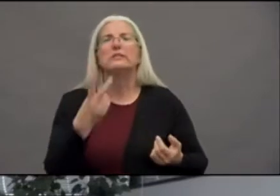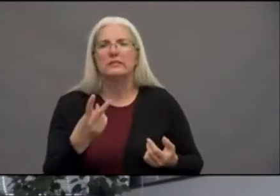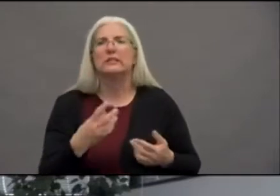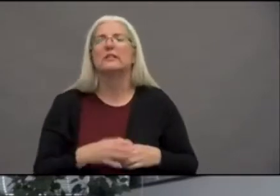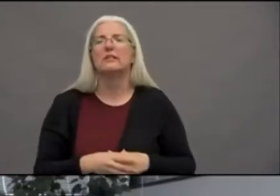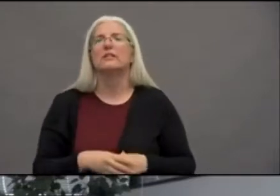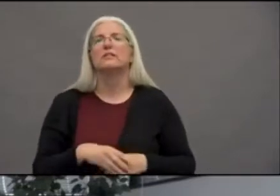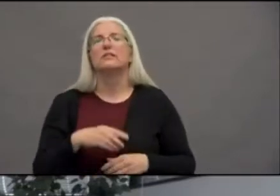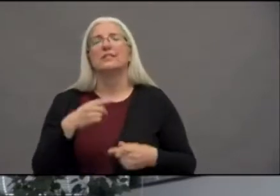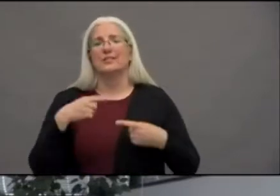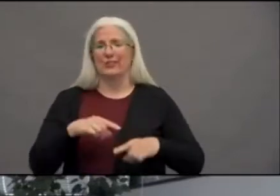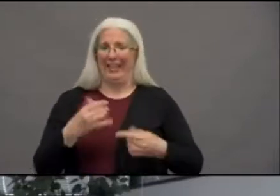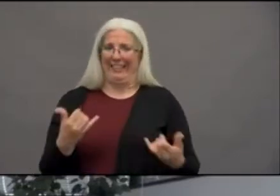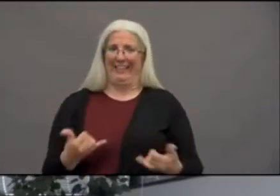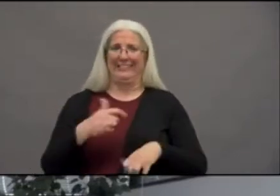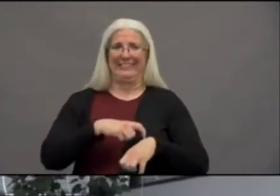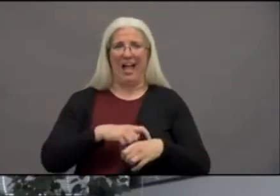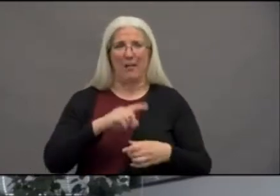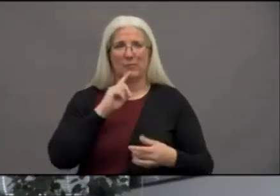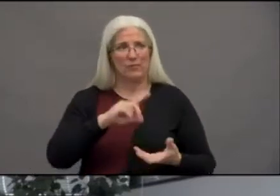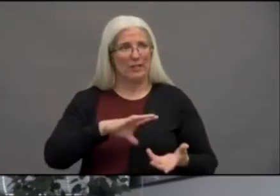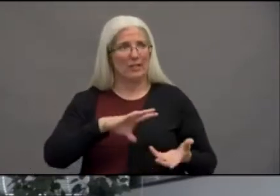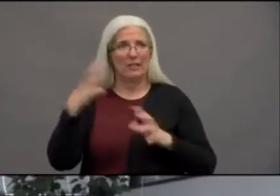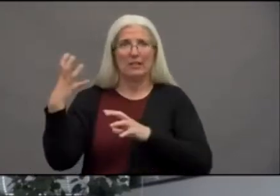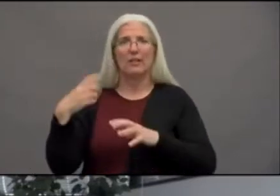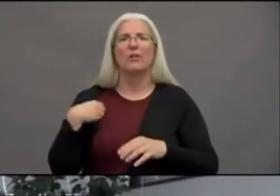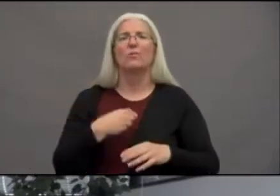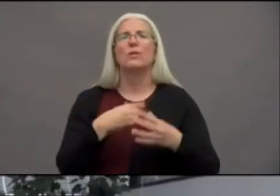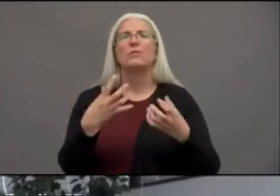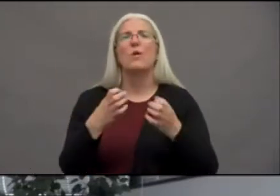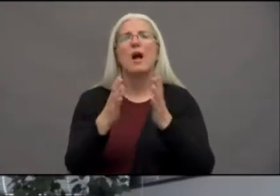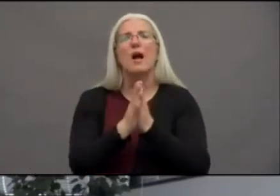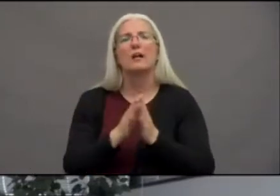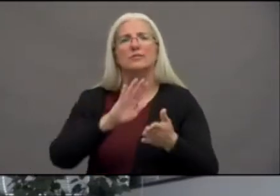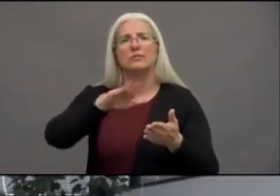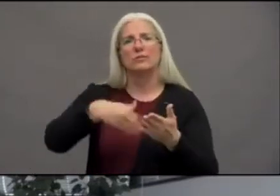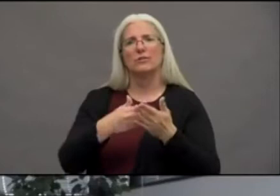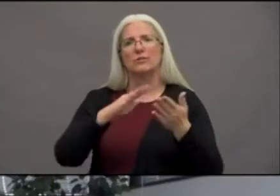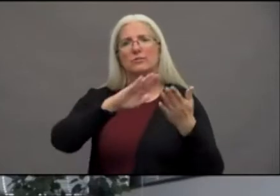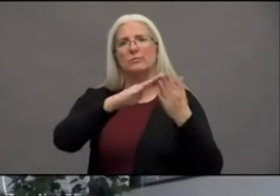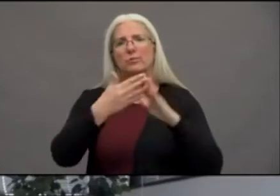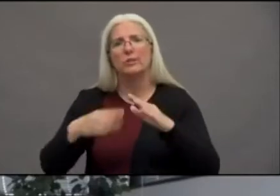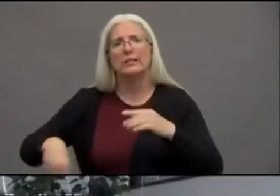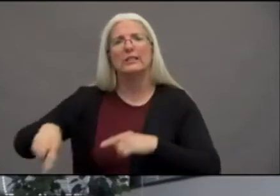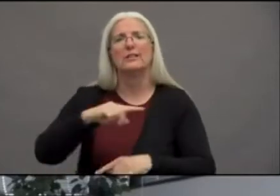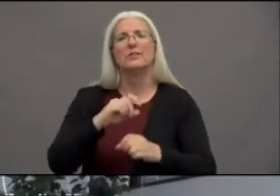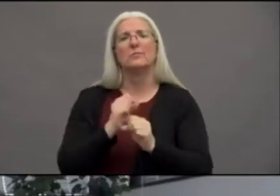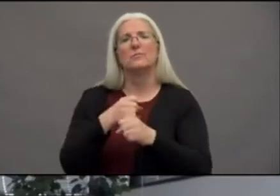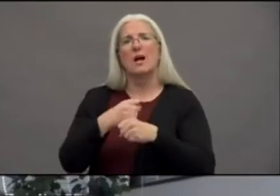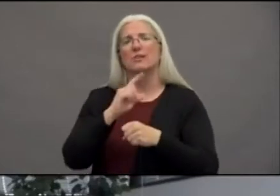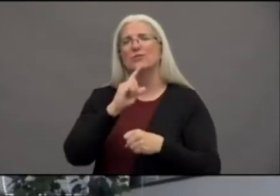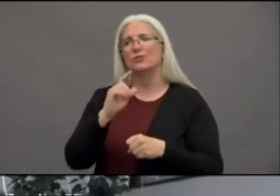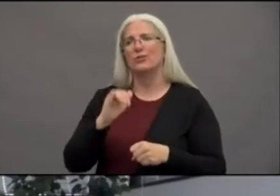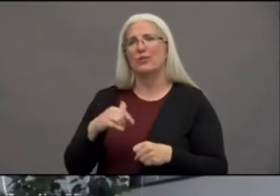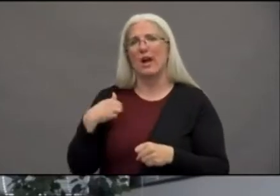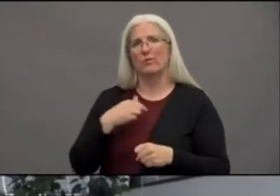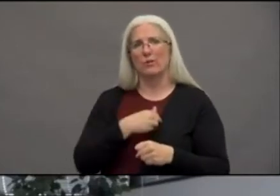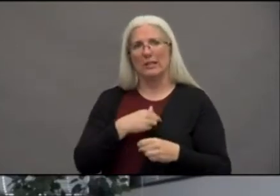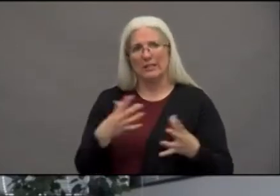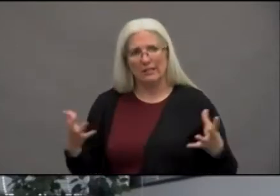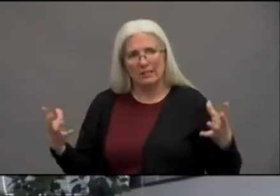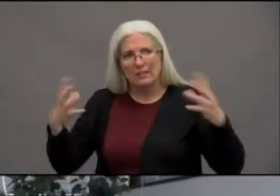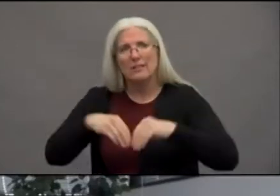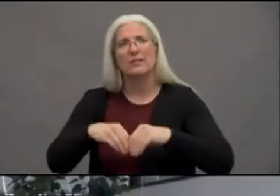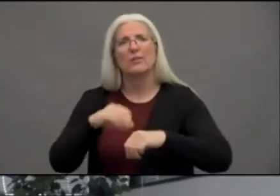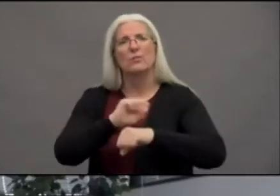are asking a lot of our county staff persons. They are doing double, triple, quadruple duty. Sometimes in areas that they never expected